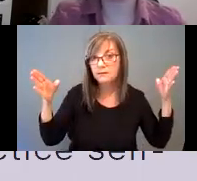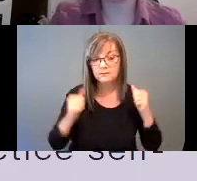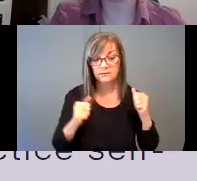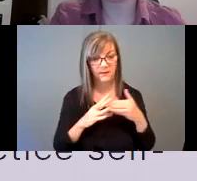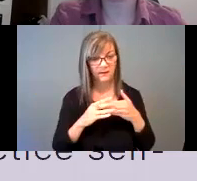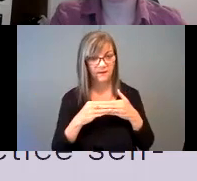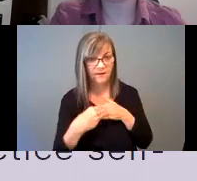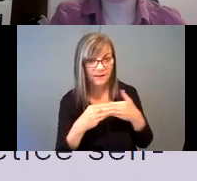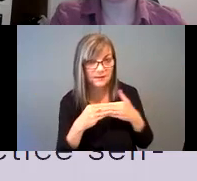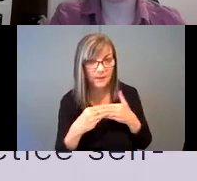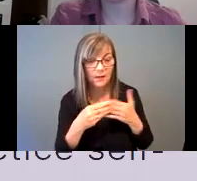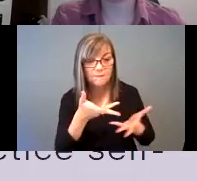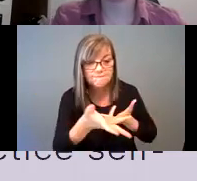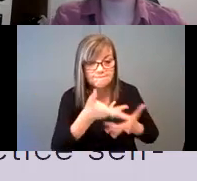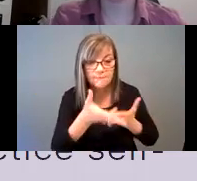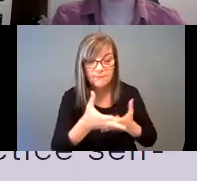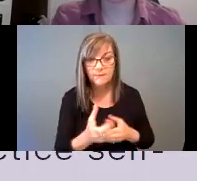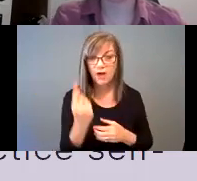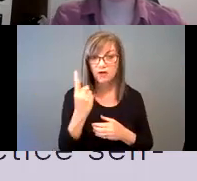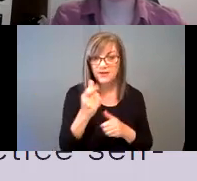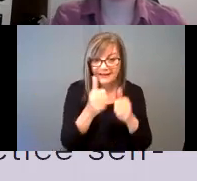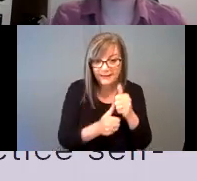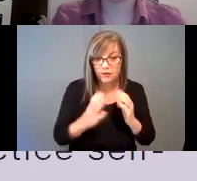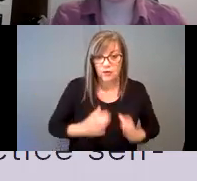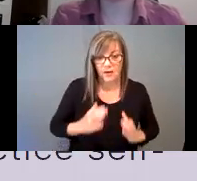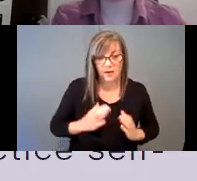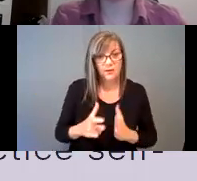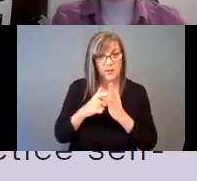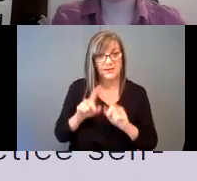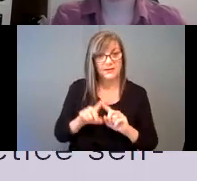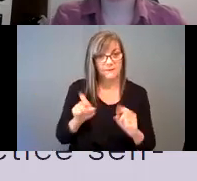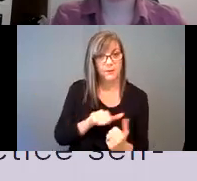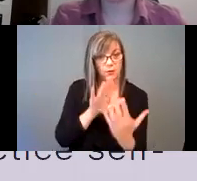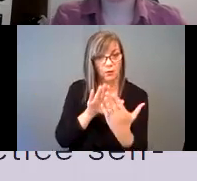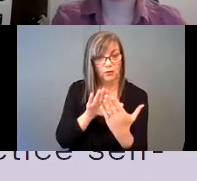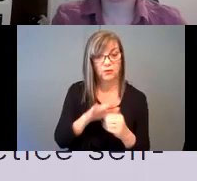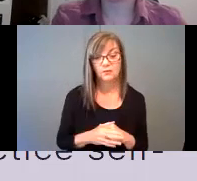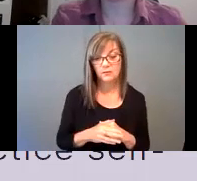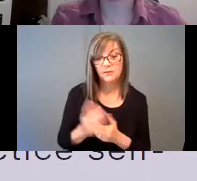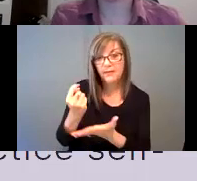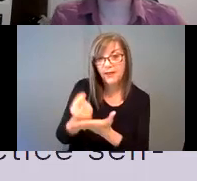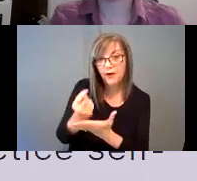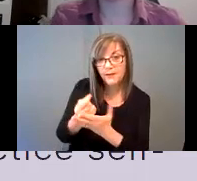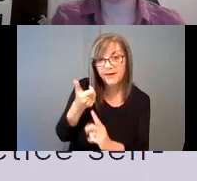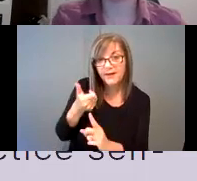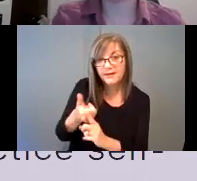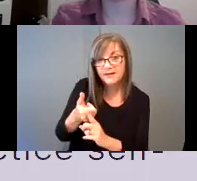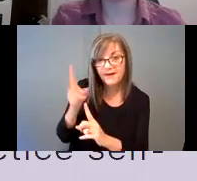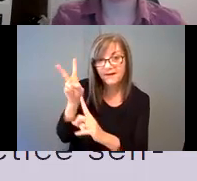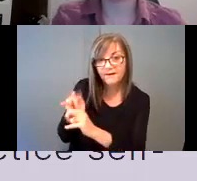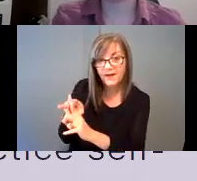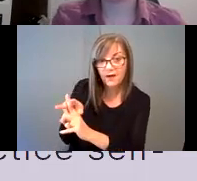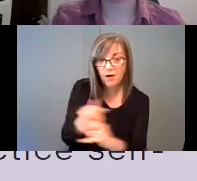who need different approaches to therapy, right? So recognizing that therapy is really not one size fits all. It can look different